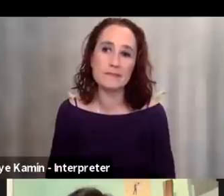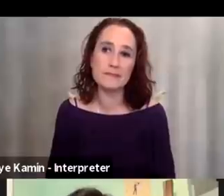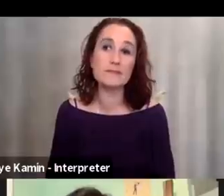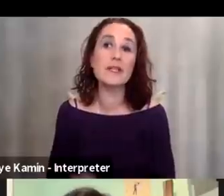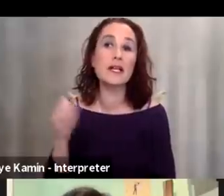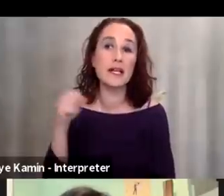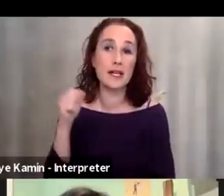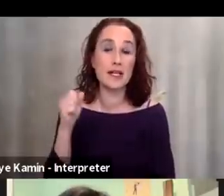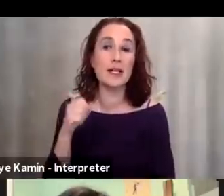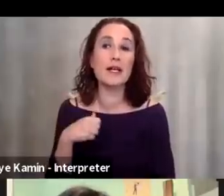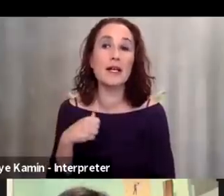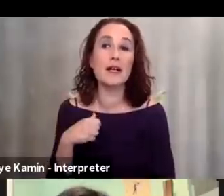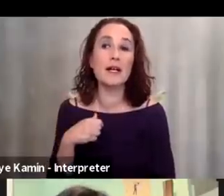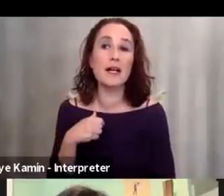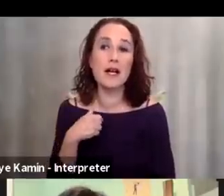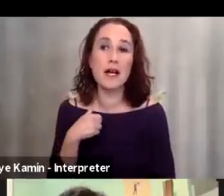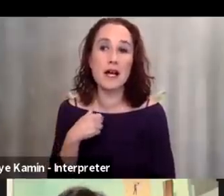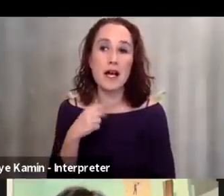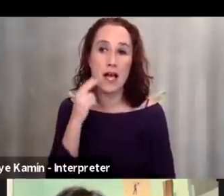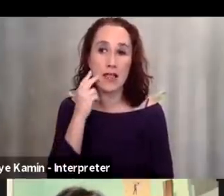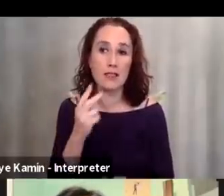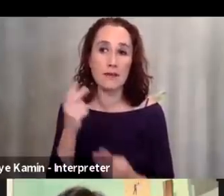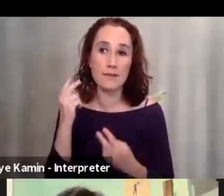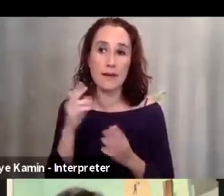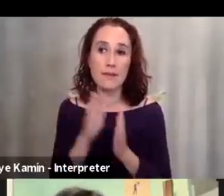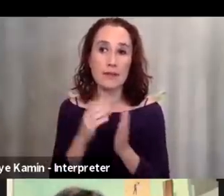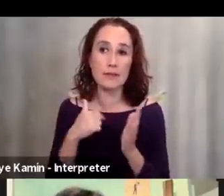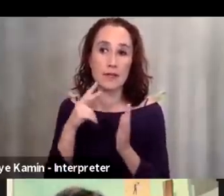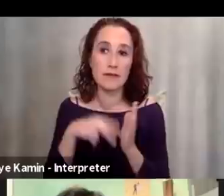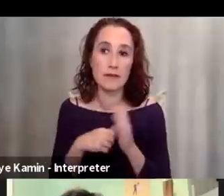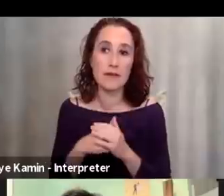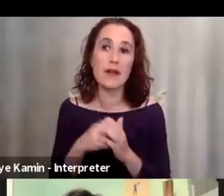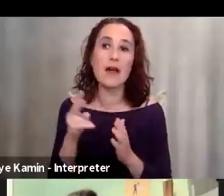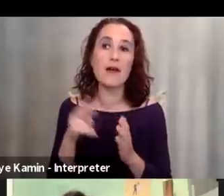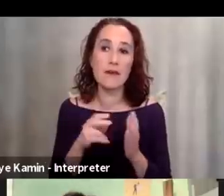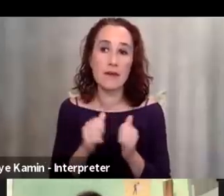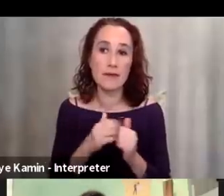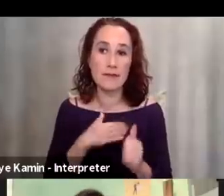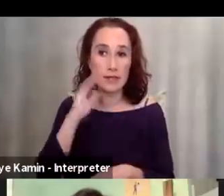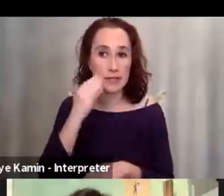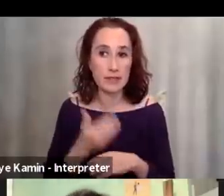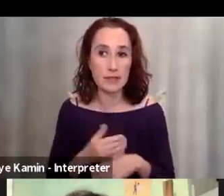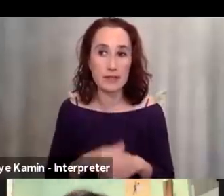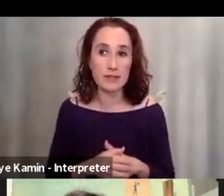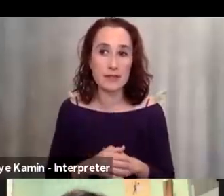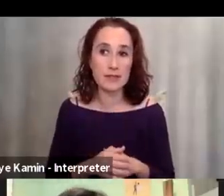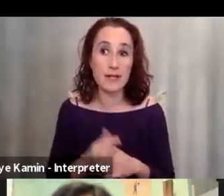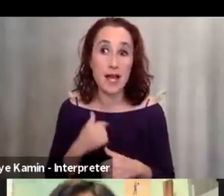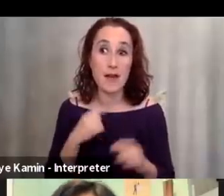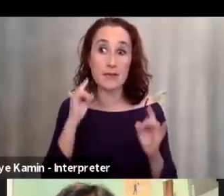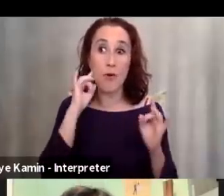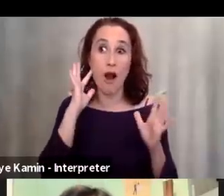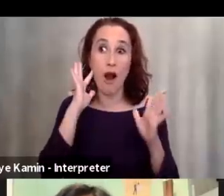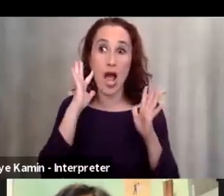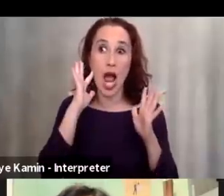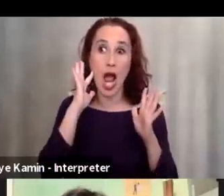I think that, yes, when I look back at some of the books that I read, especially when I went back to read them with my sons, oftentimes I was horrified at some